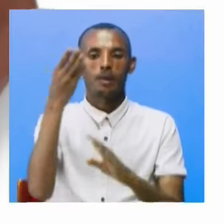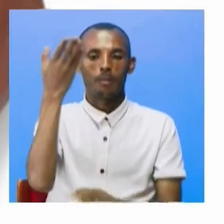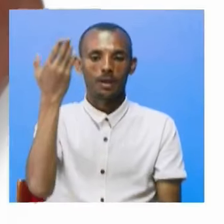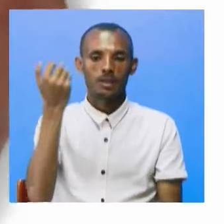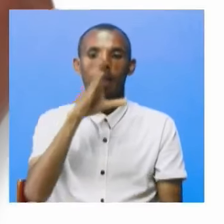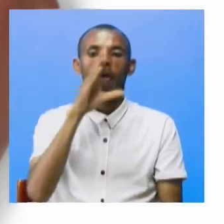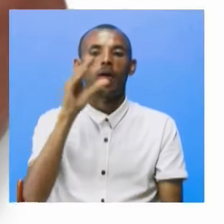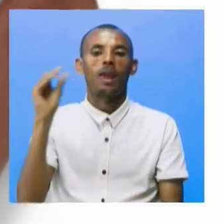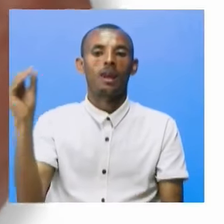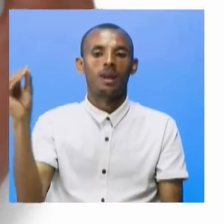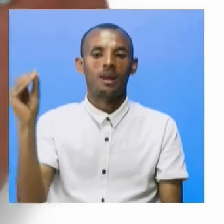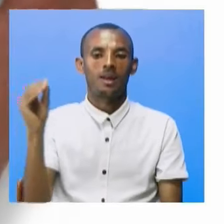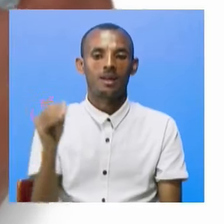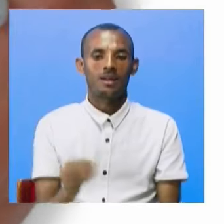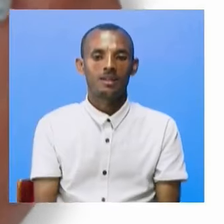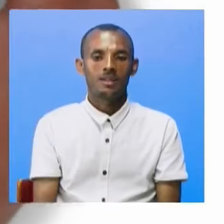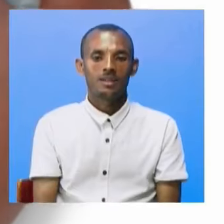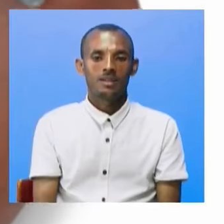and